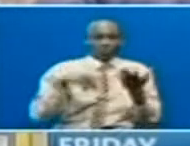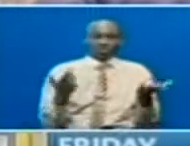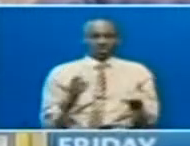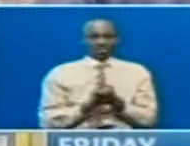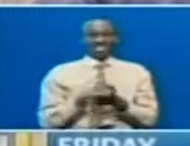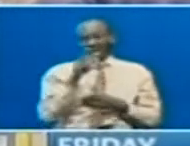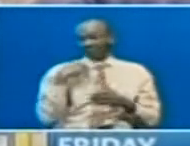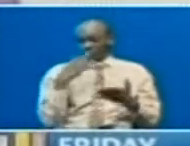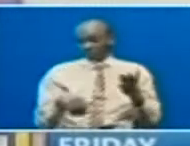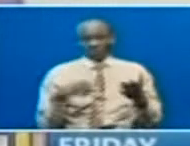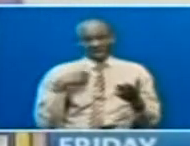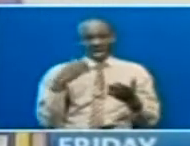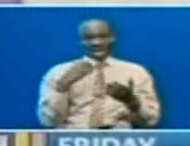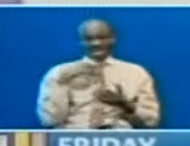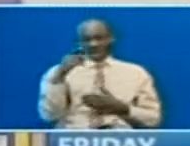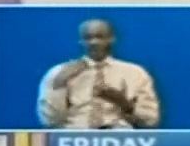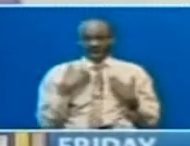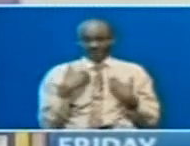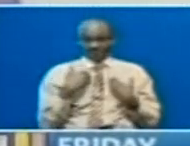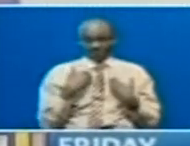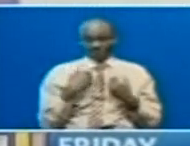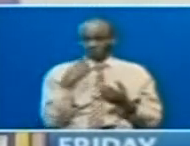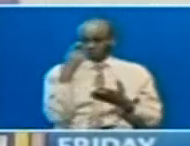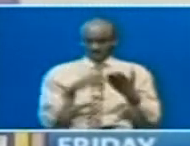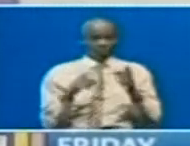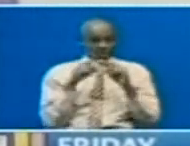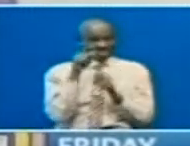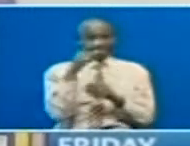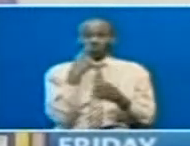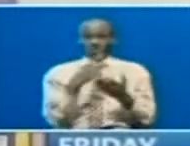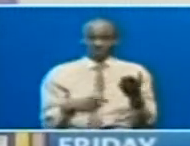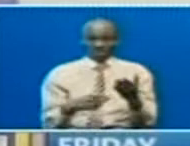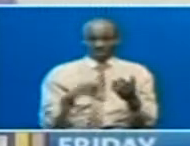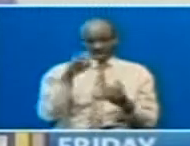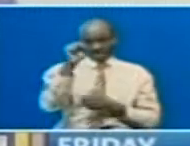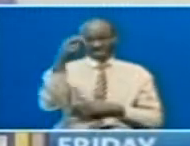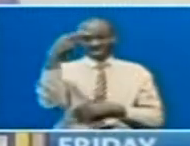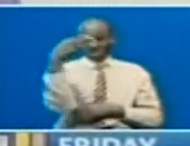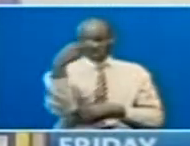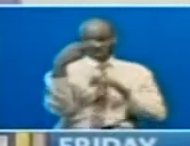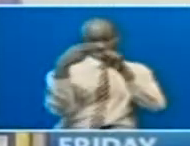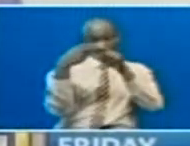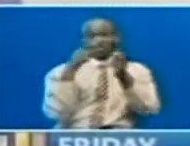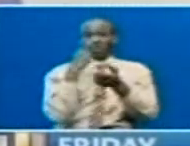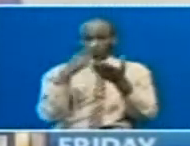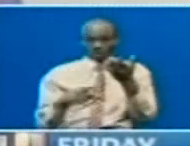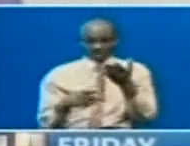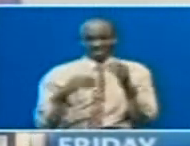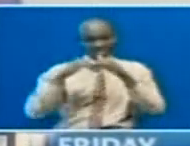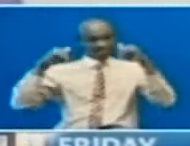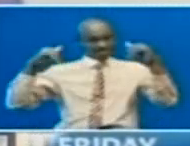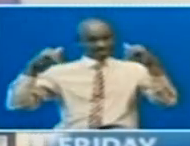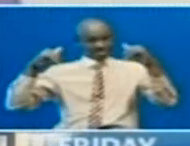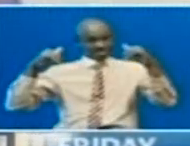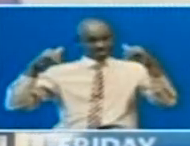We don't have what we call a consonant digraph in that uh-huh. word. Uh-huh. S and H are articulated separately,